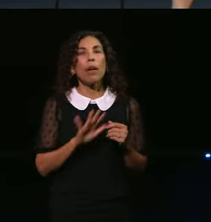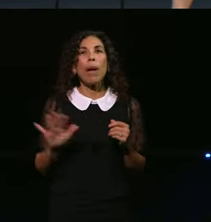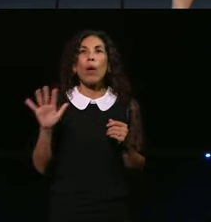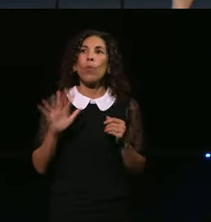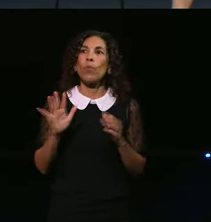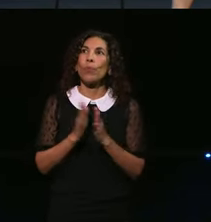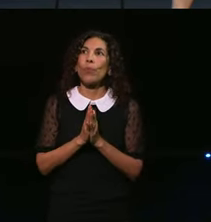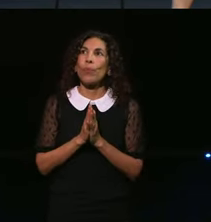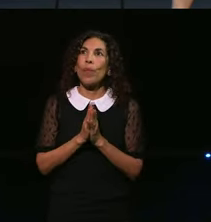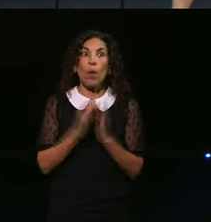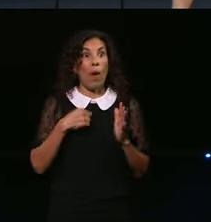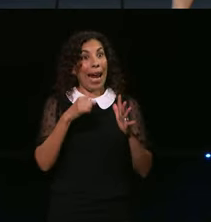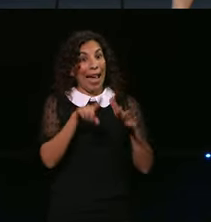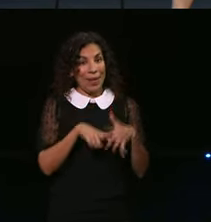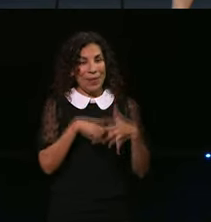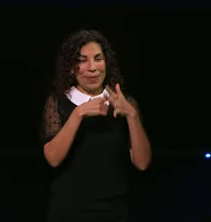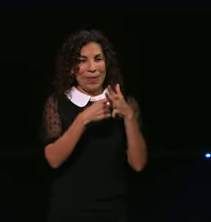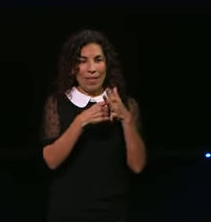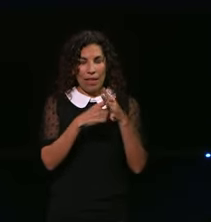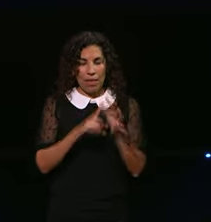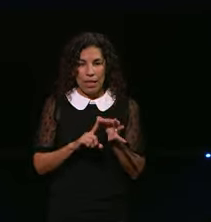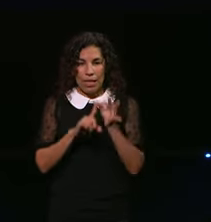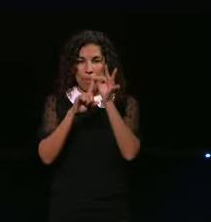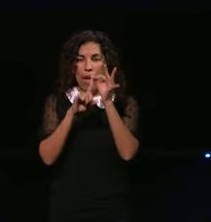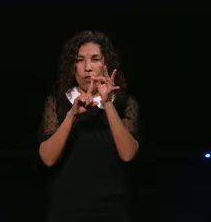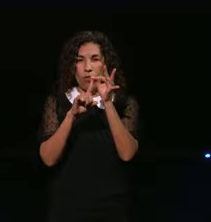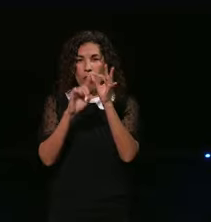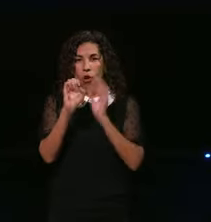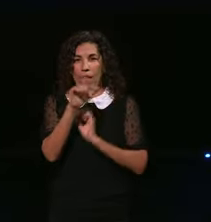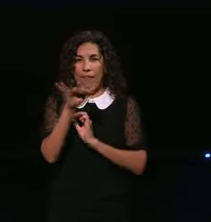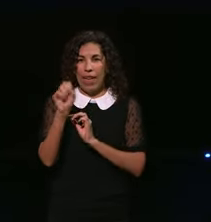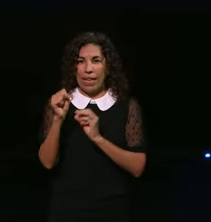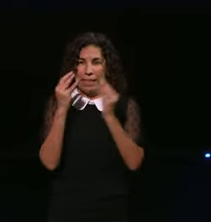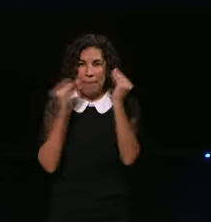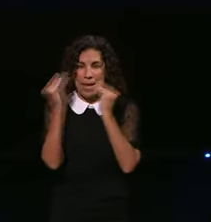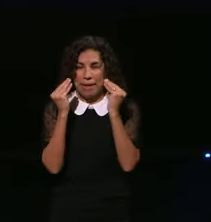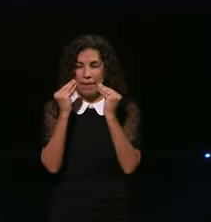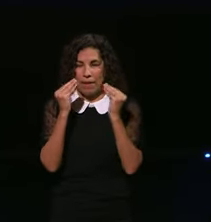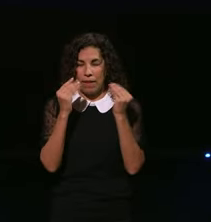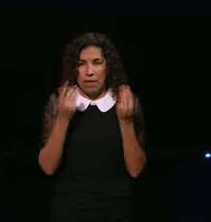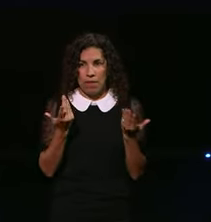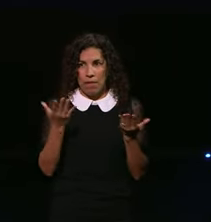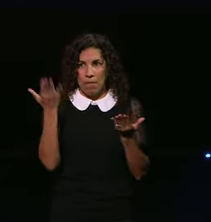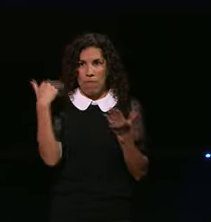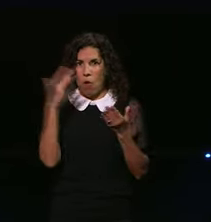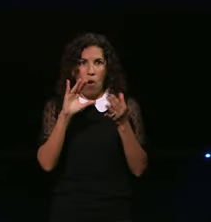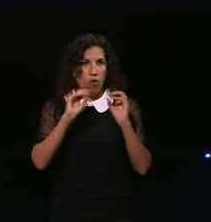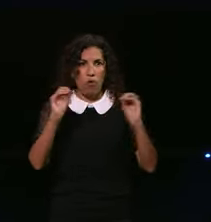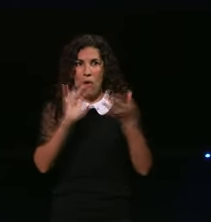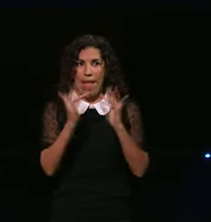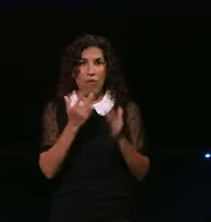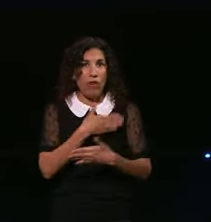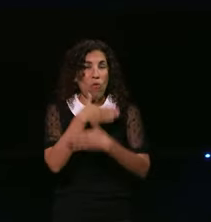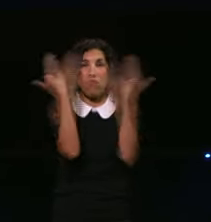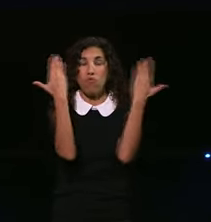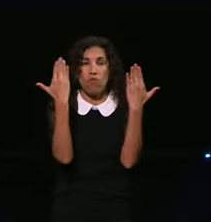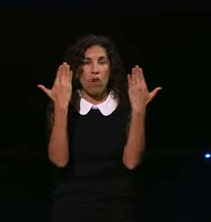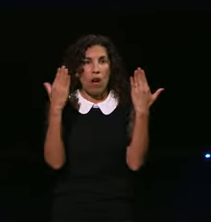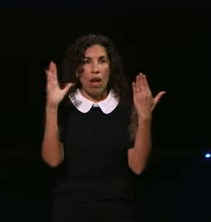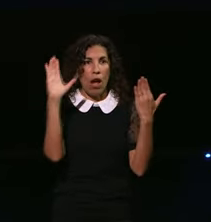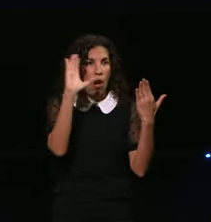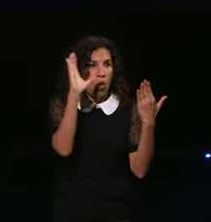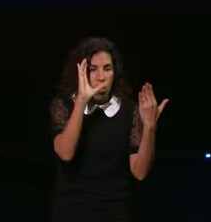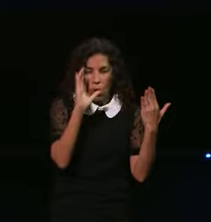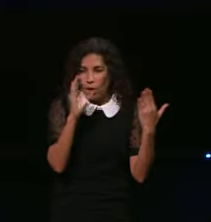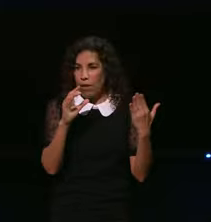time, well, when I started the special effects makeup, you know, at that time there's no internet. So every time I look for a reference,